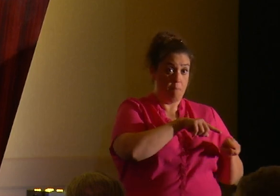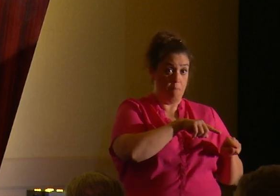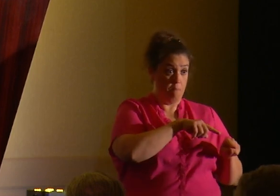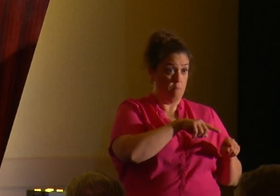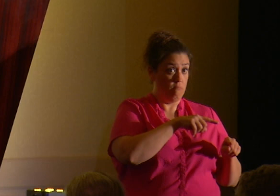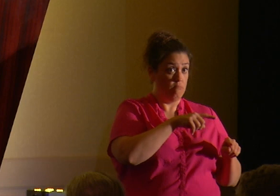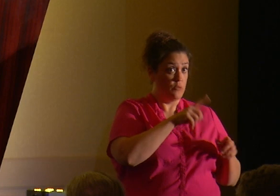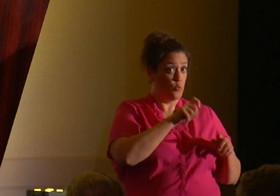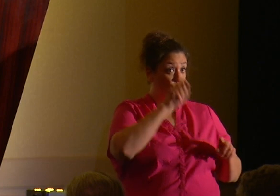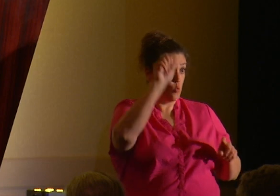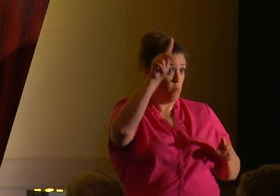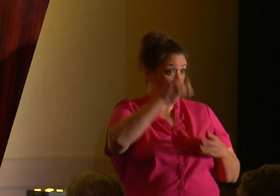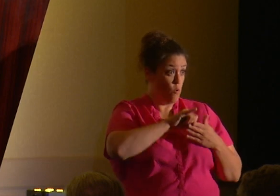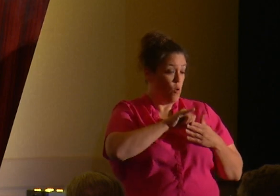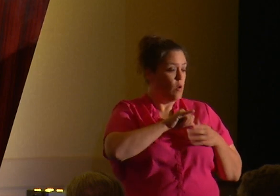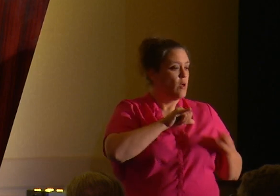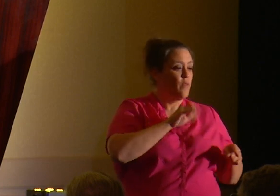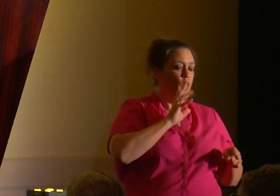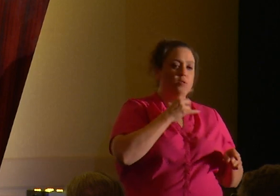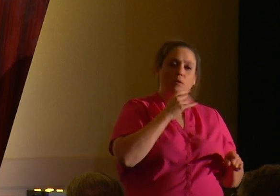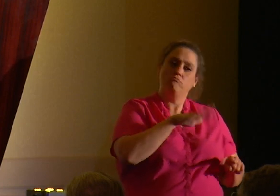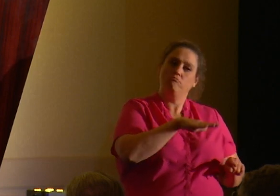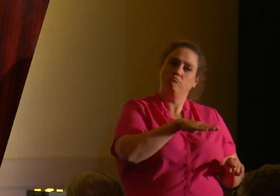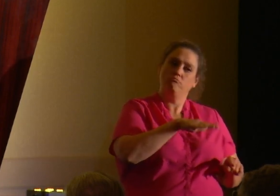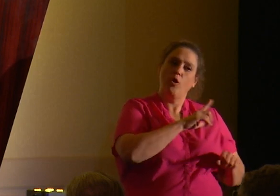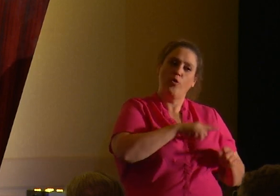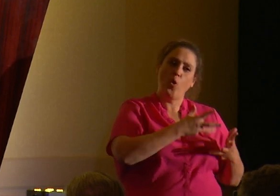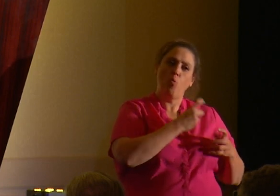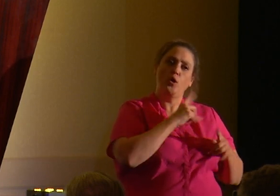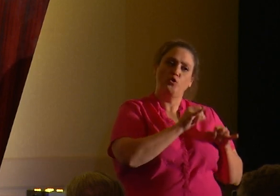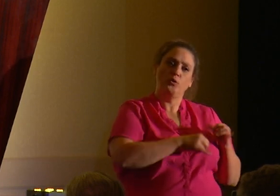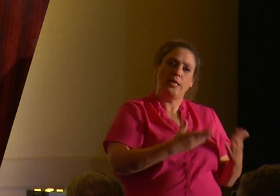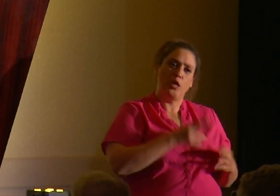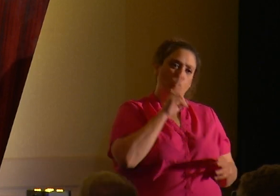hey, the Lord wants you to stay here in Houston.